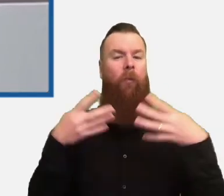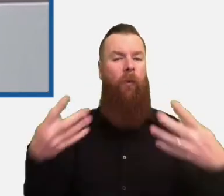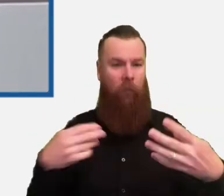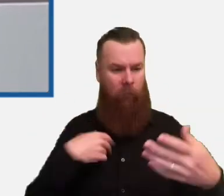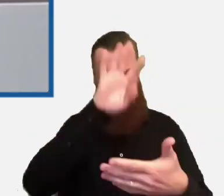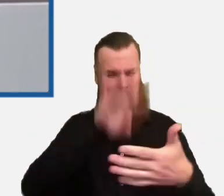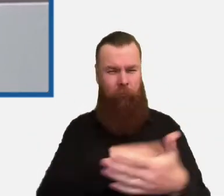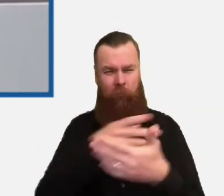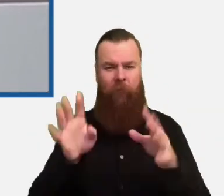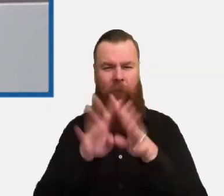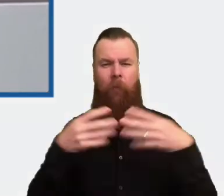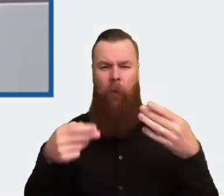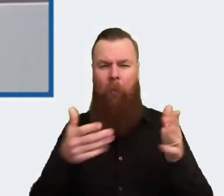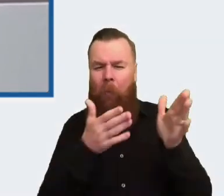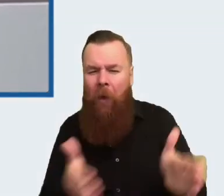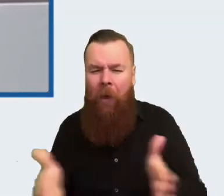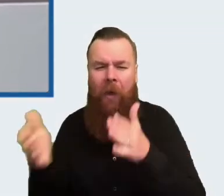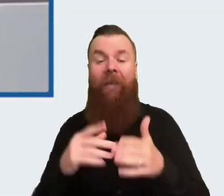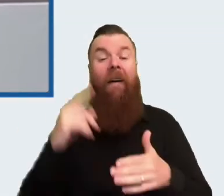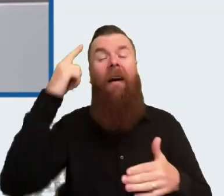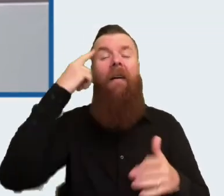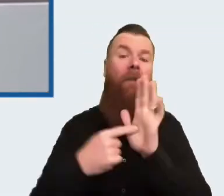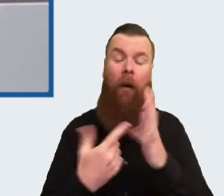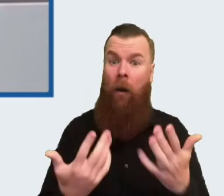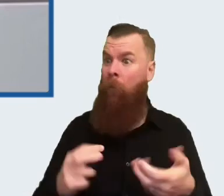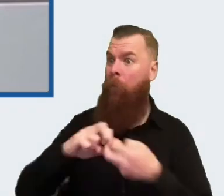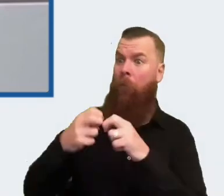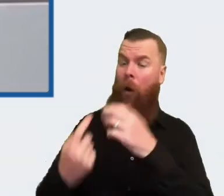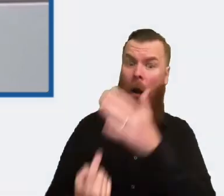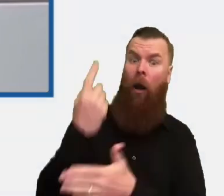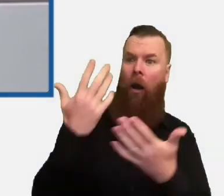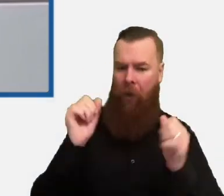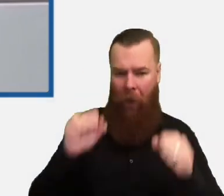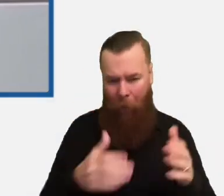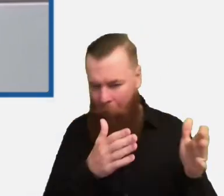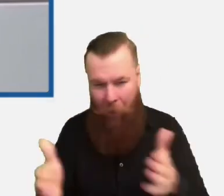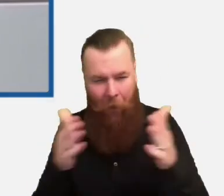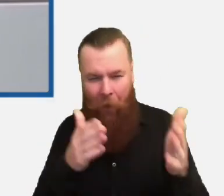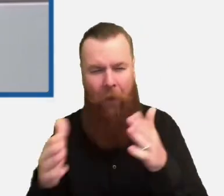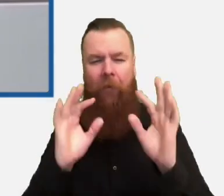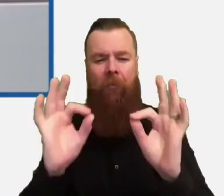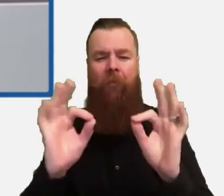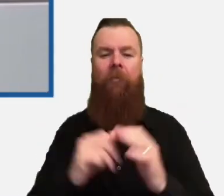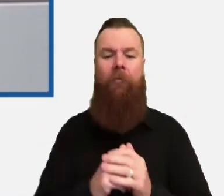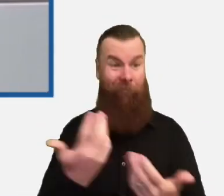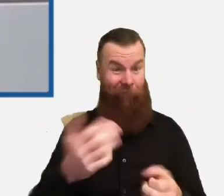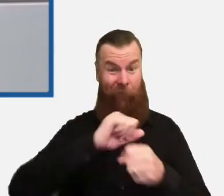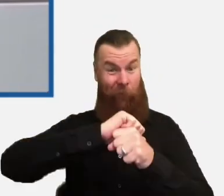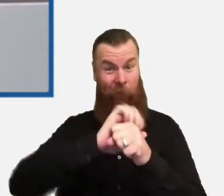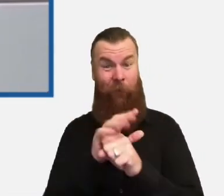November, December of 2 years ago, we were able to begin to look at that plan